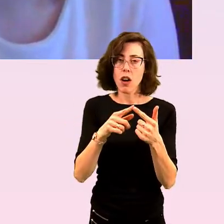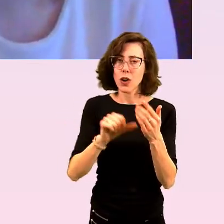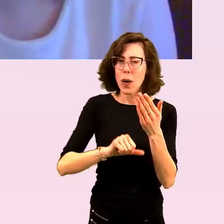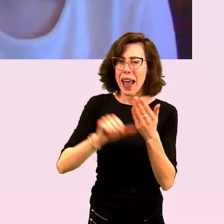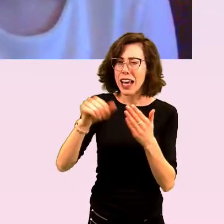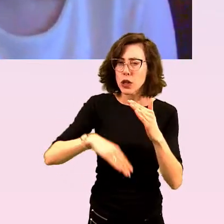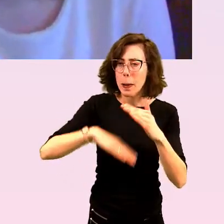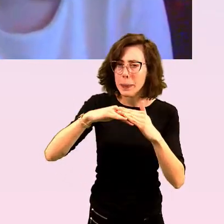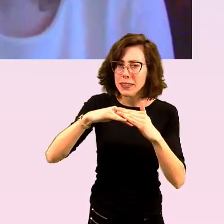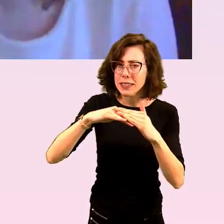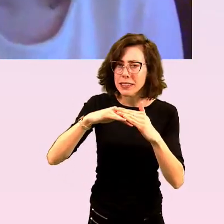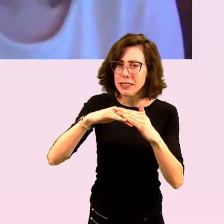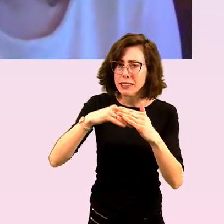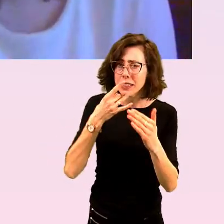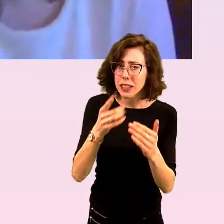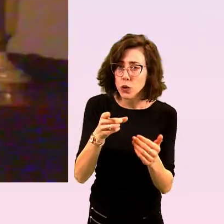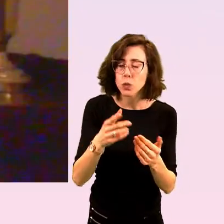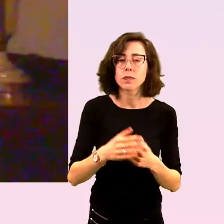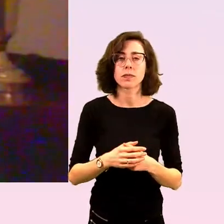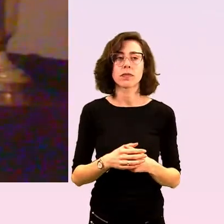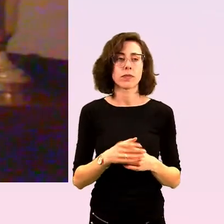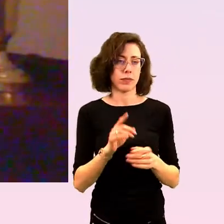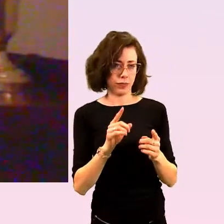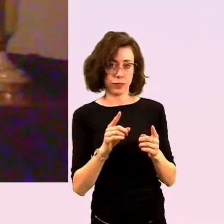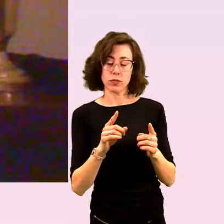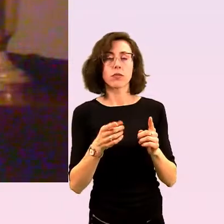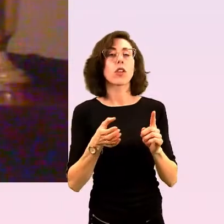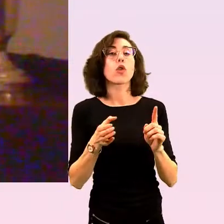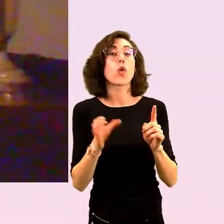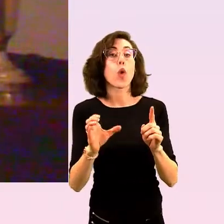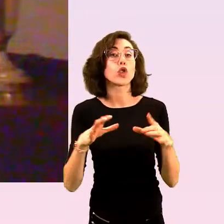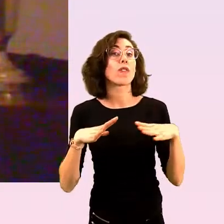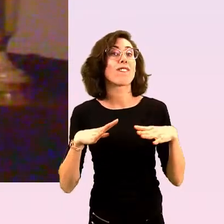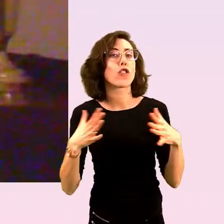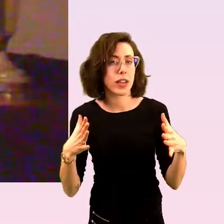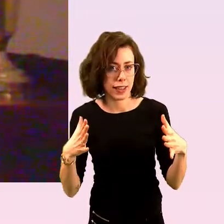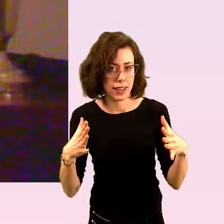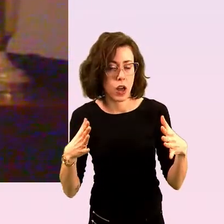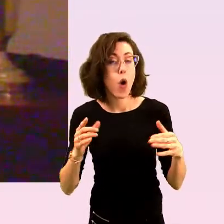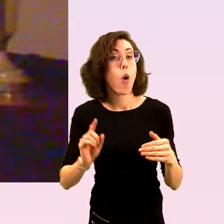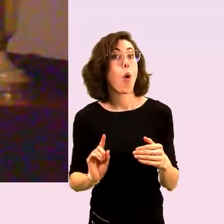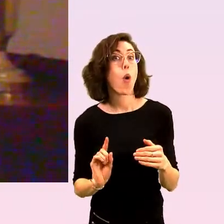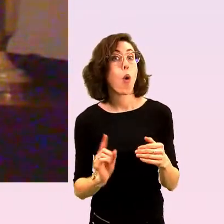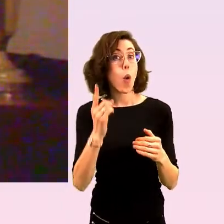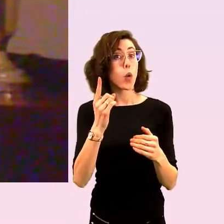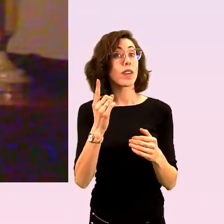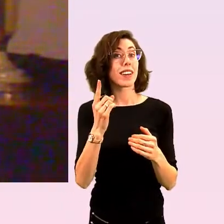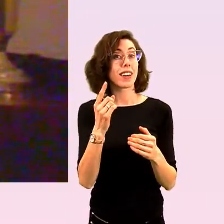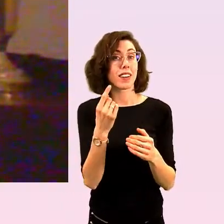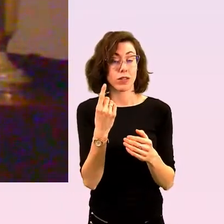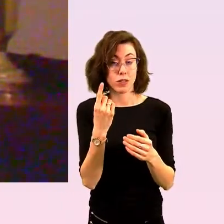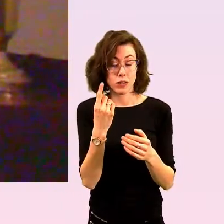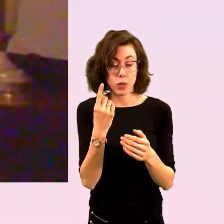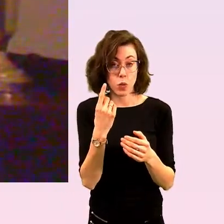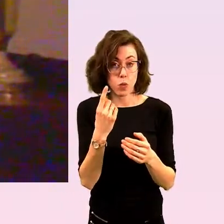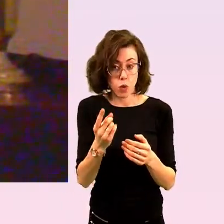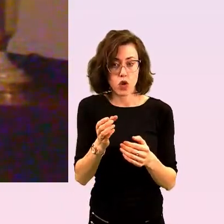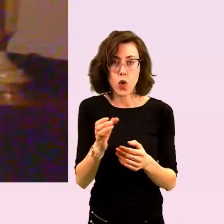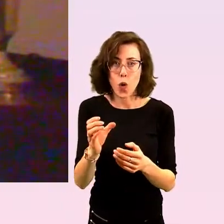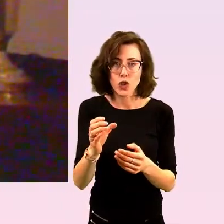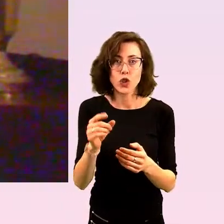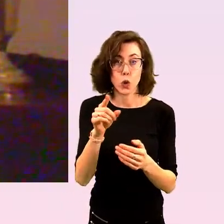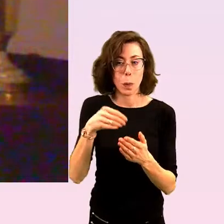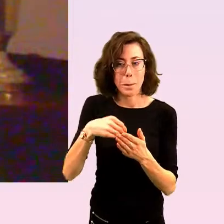sites? So the courses are free. The only one where there is a cost attached is there is a registration